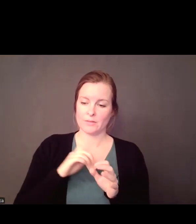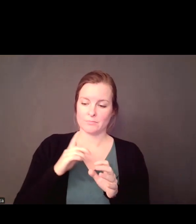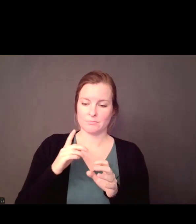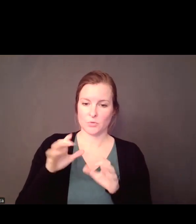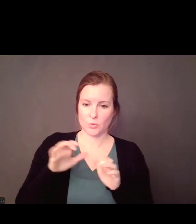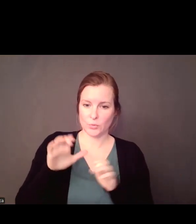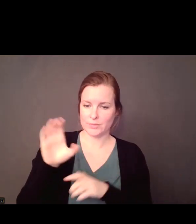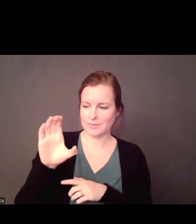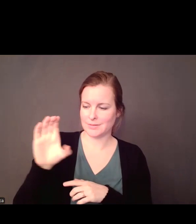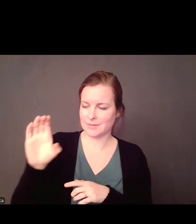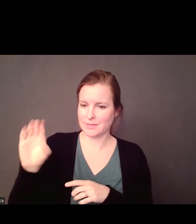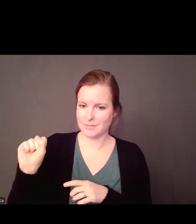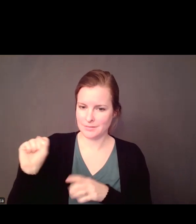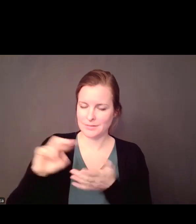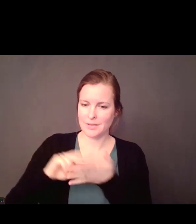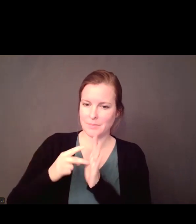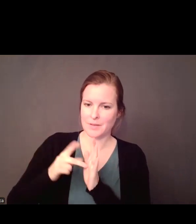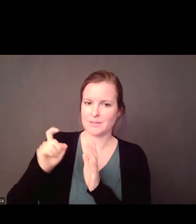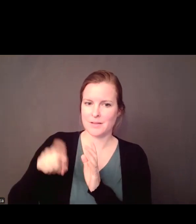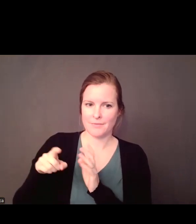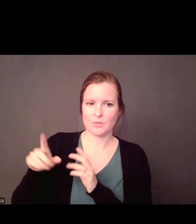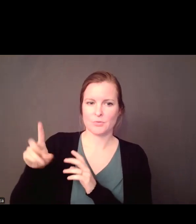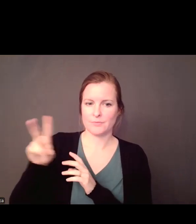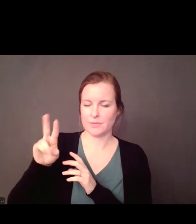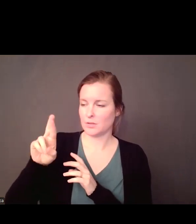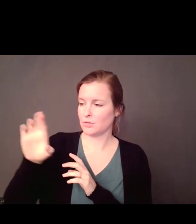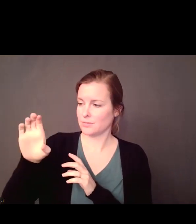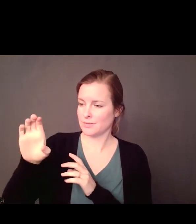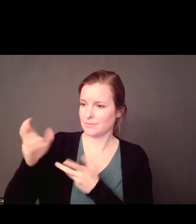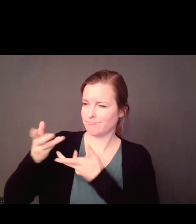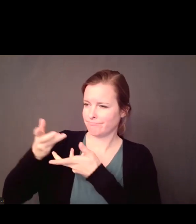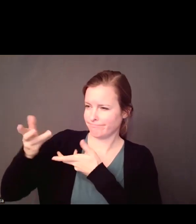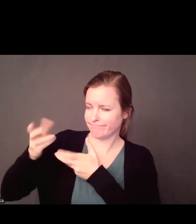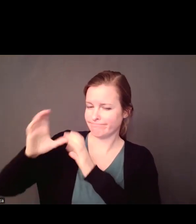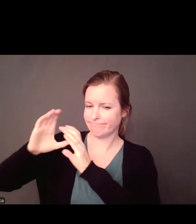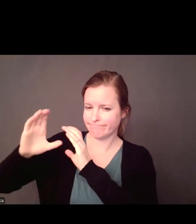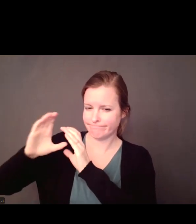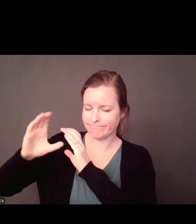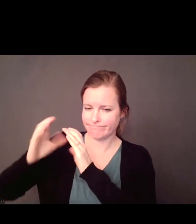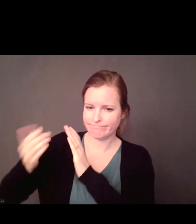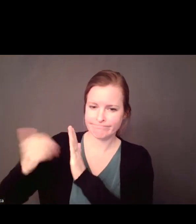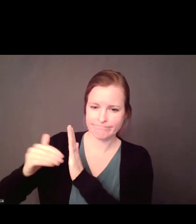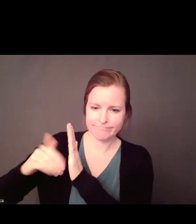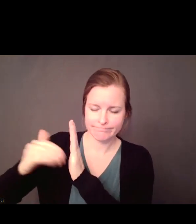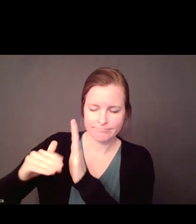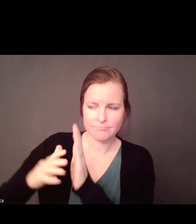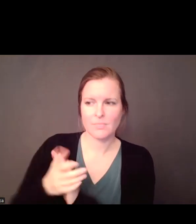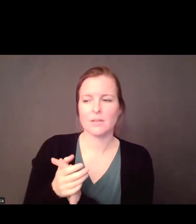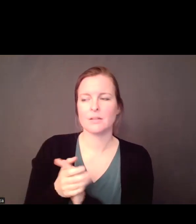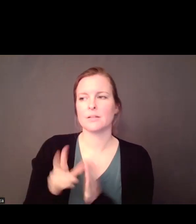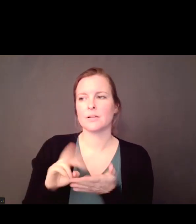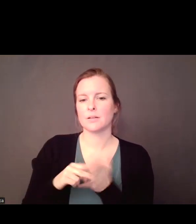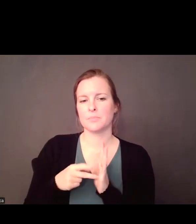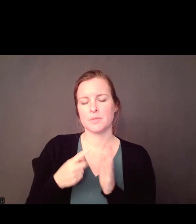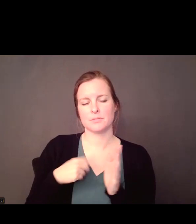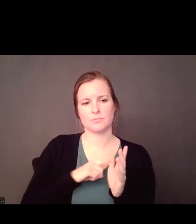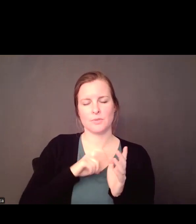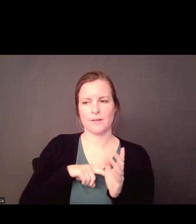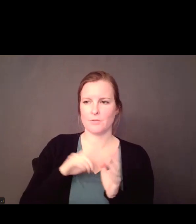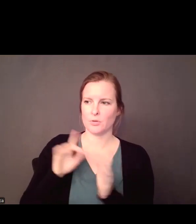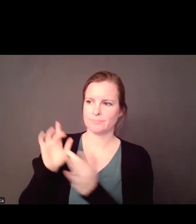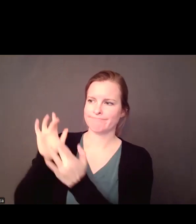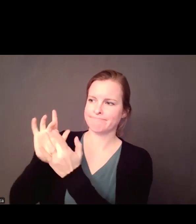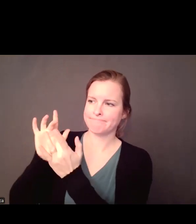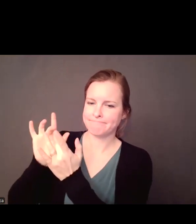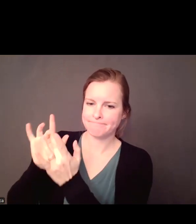VRC. This would include that our ESOs routinely following up with our VSCs to